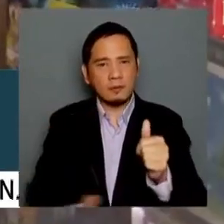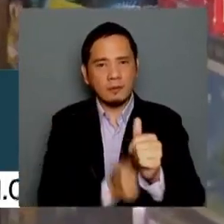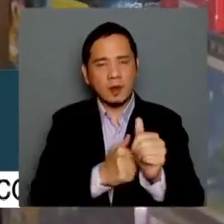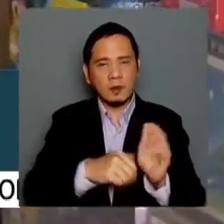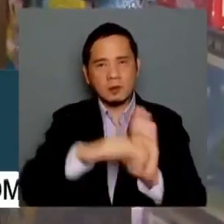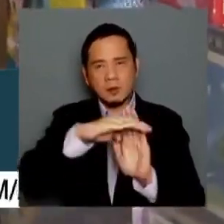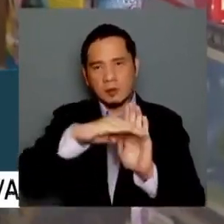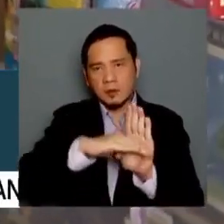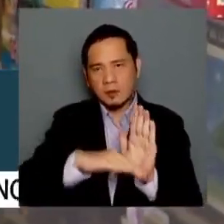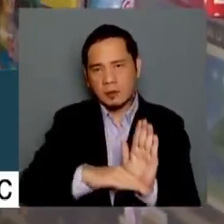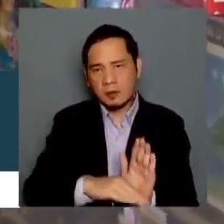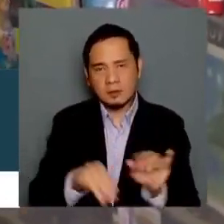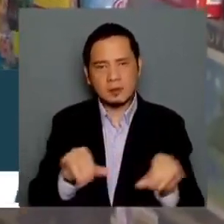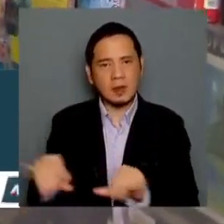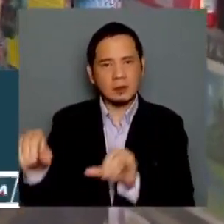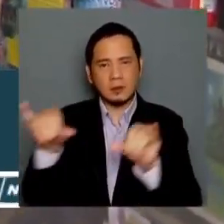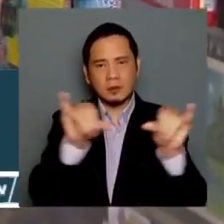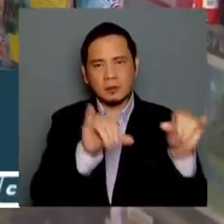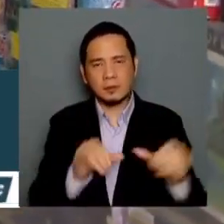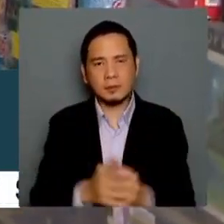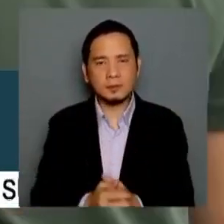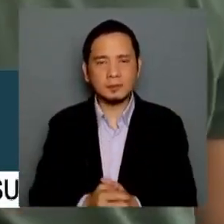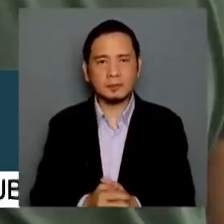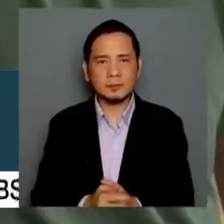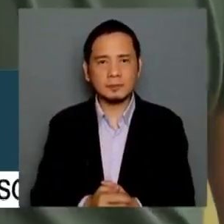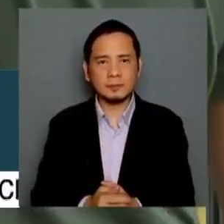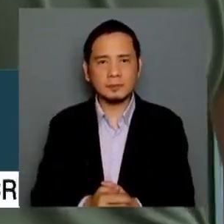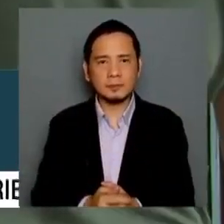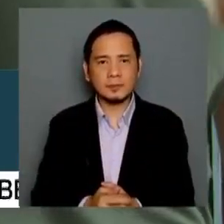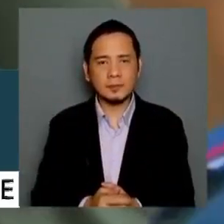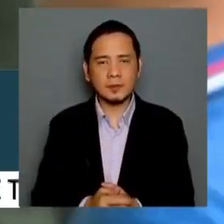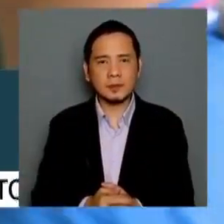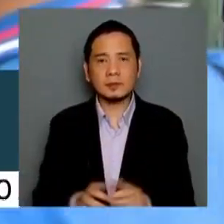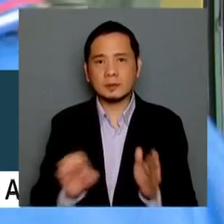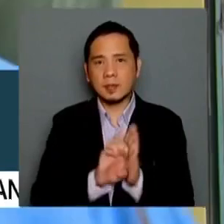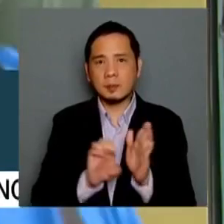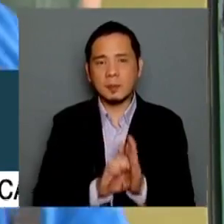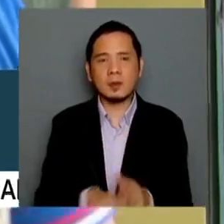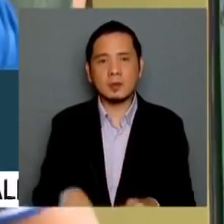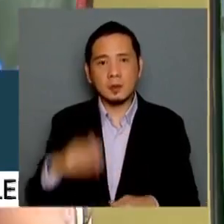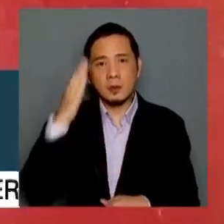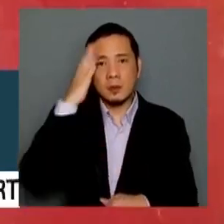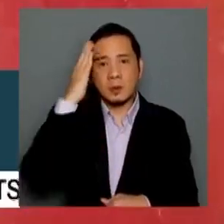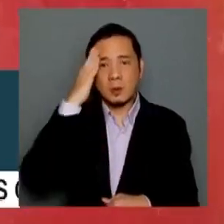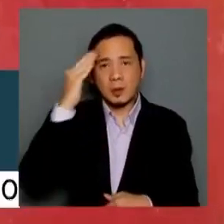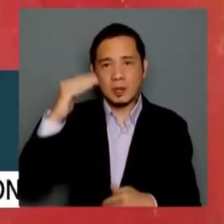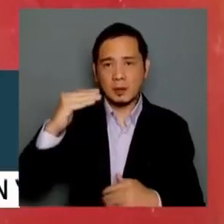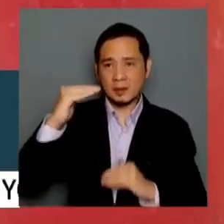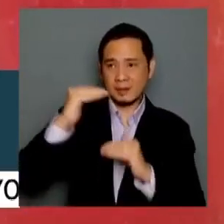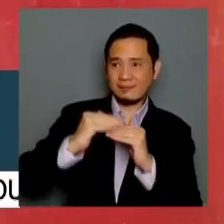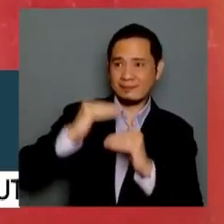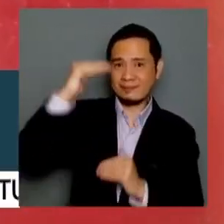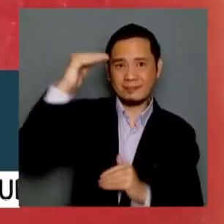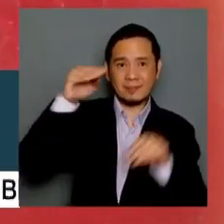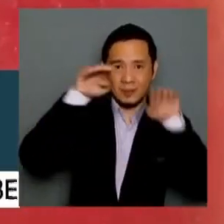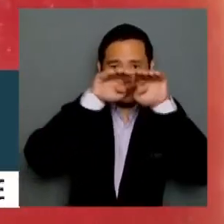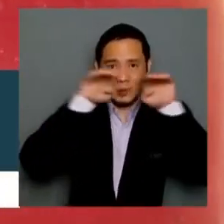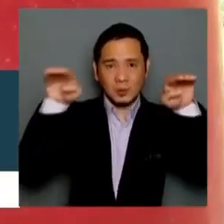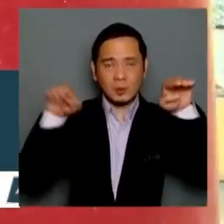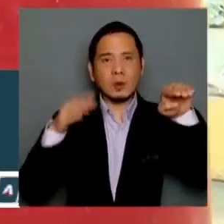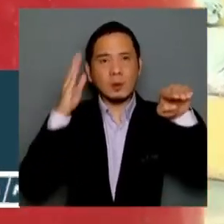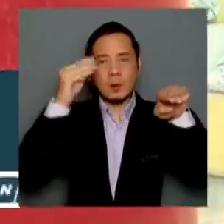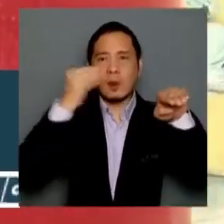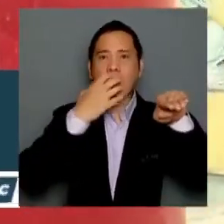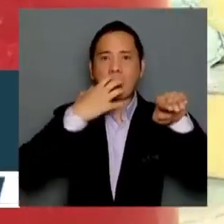LGU. One of which is at least 1 meter distance of the fireworks from the ceiling, since the heat coming from the sun may possibly cause